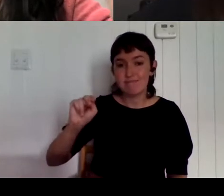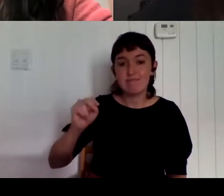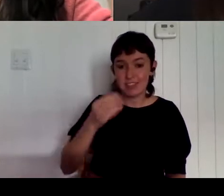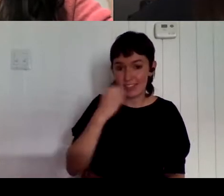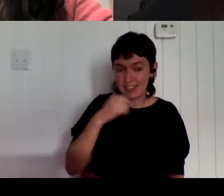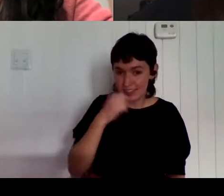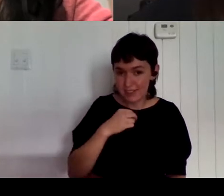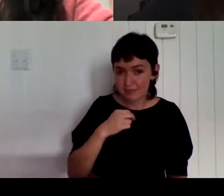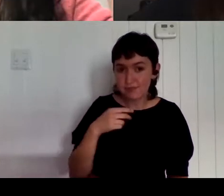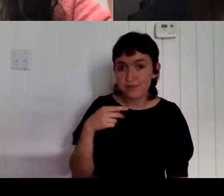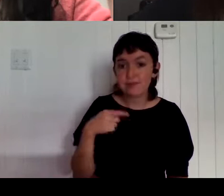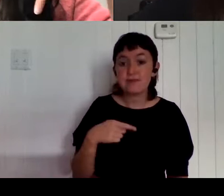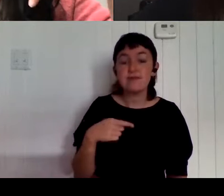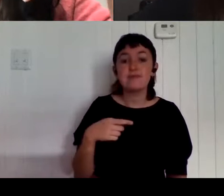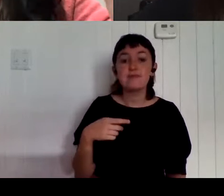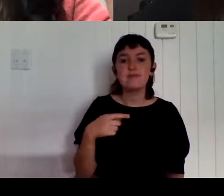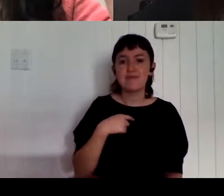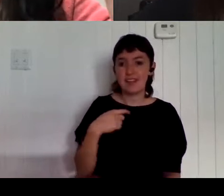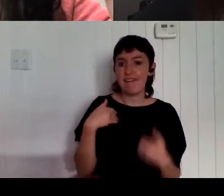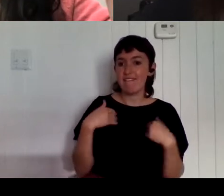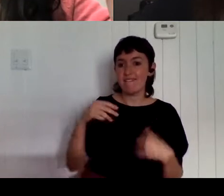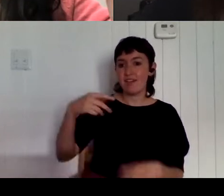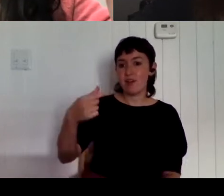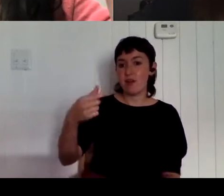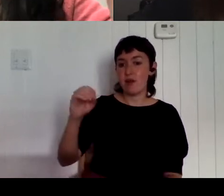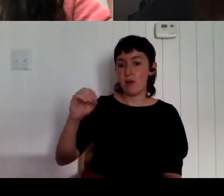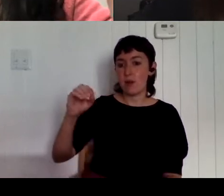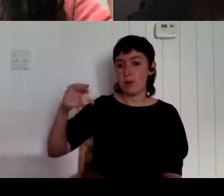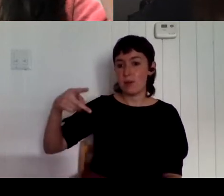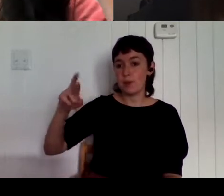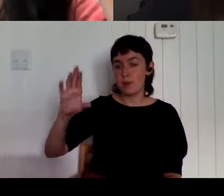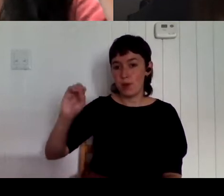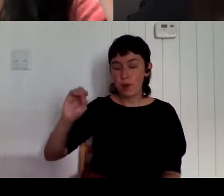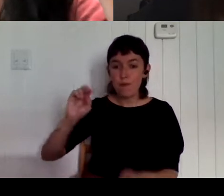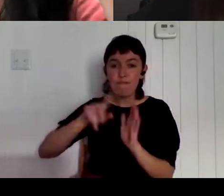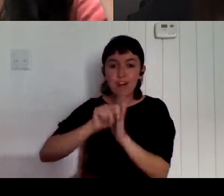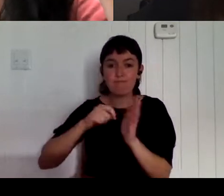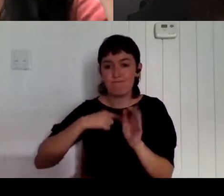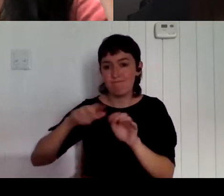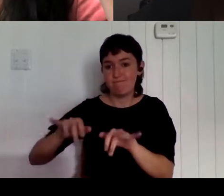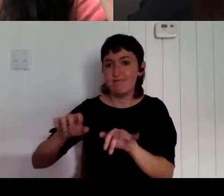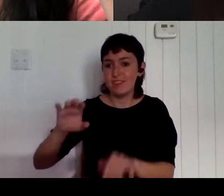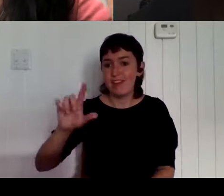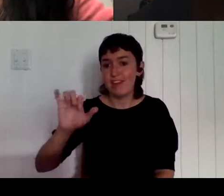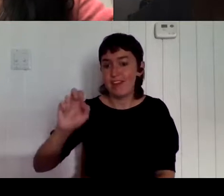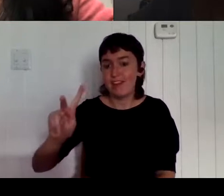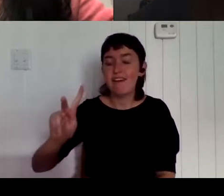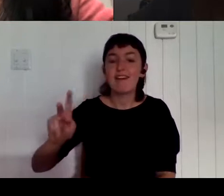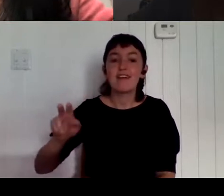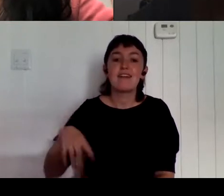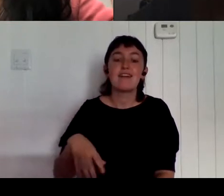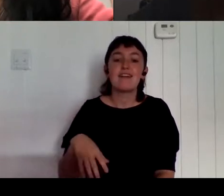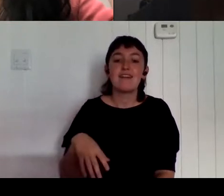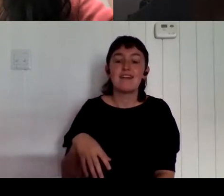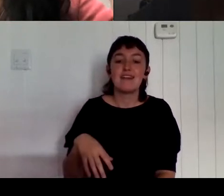penguins ate jellyfish. I will send that study out because that one's actually really fun to read. But basically, many